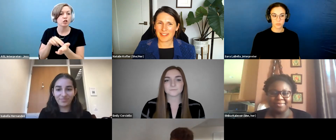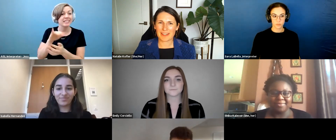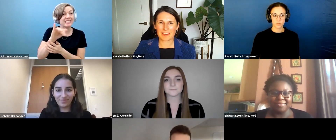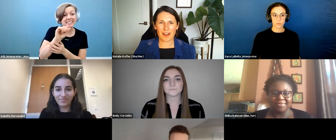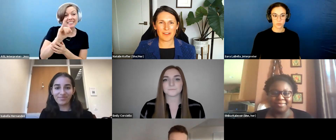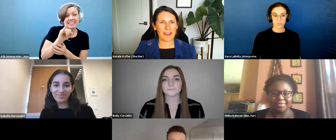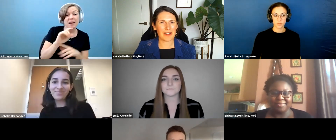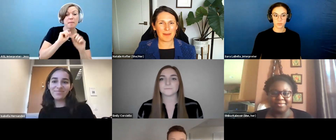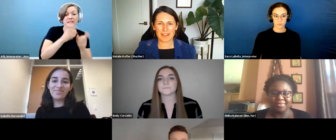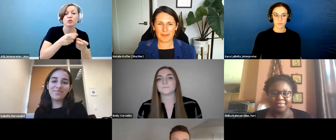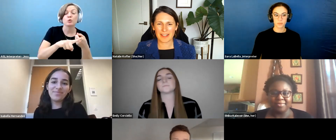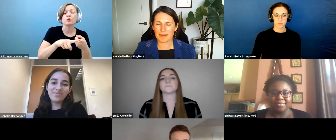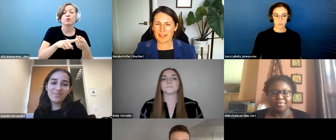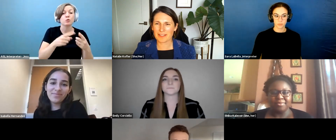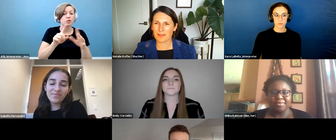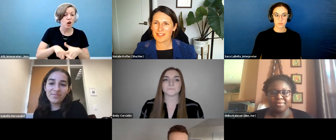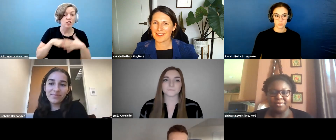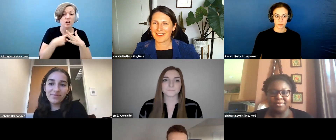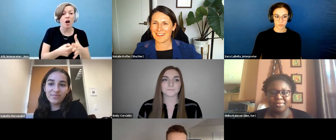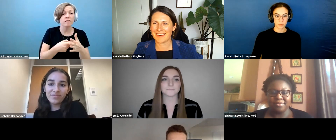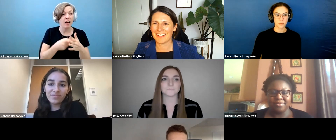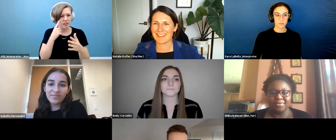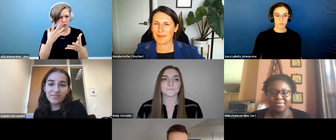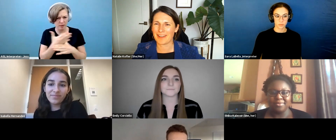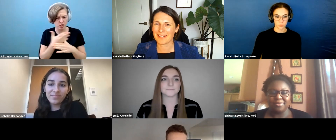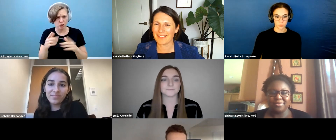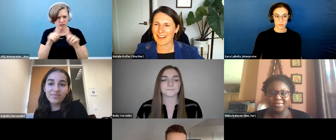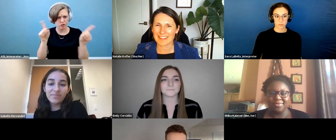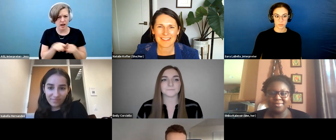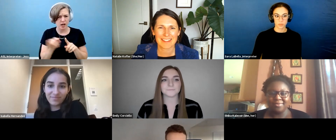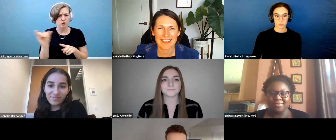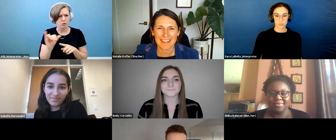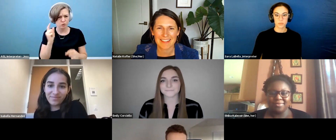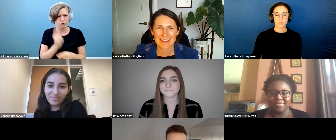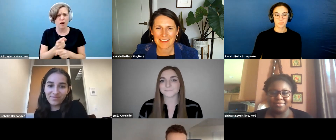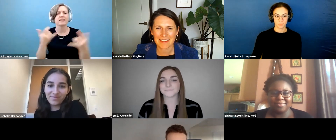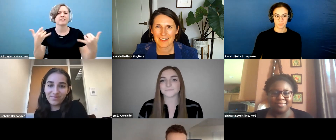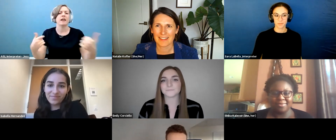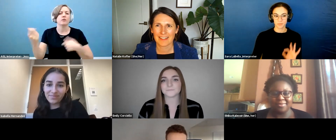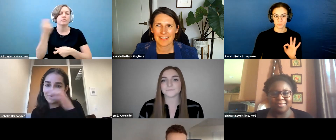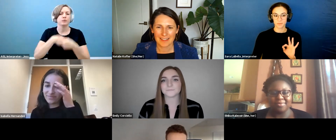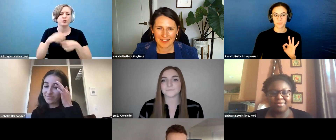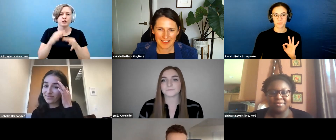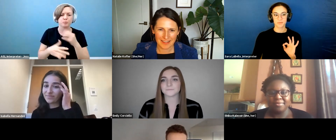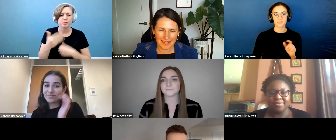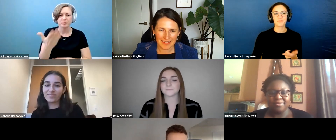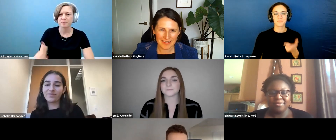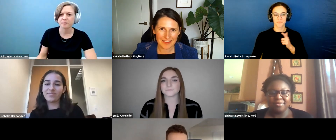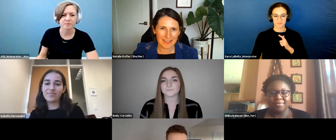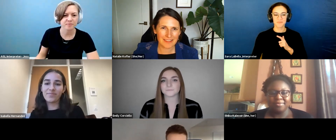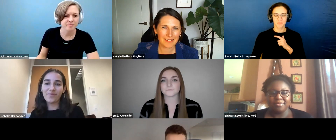you to kick us off. And I believe you'd like me to screen share as well, correct? 1 second.